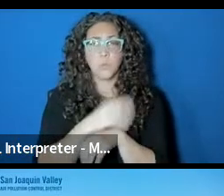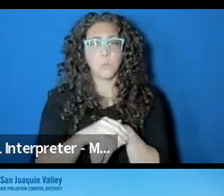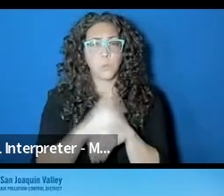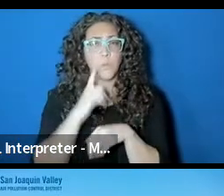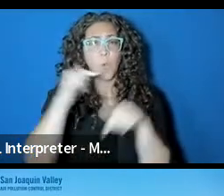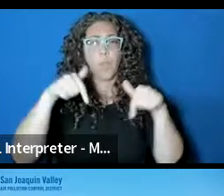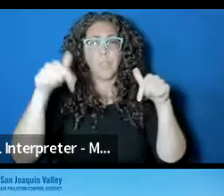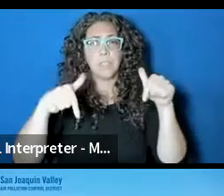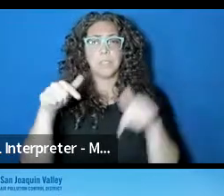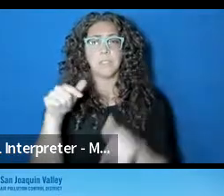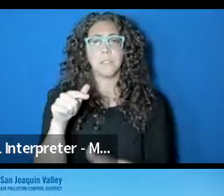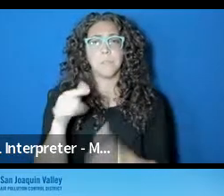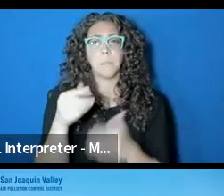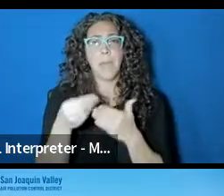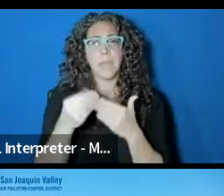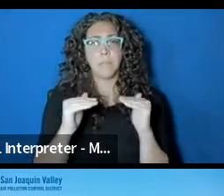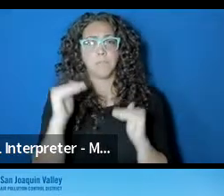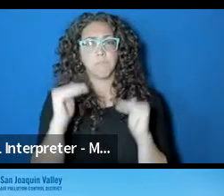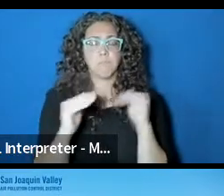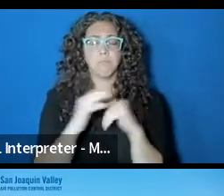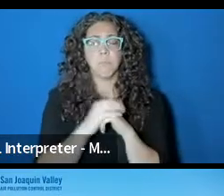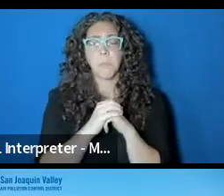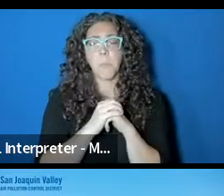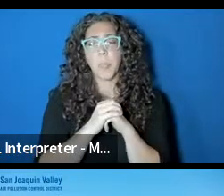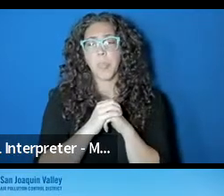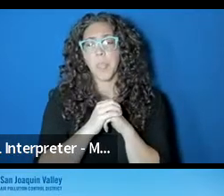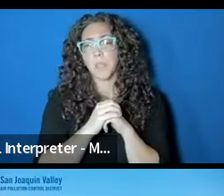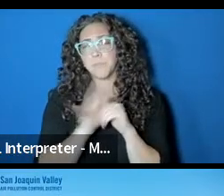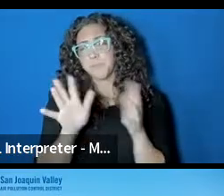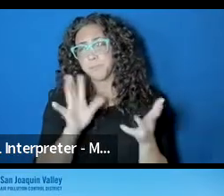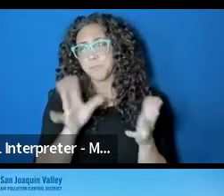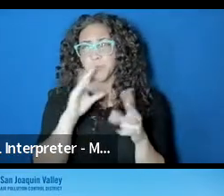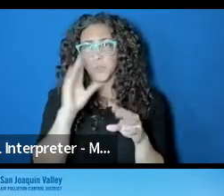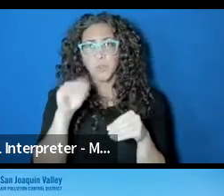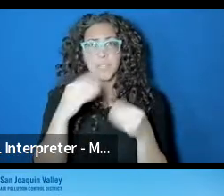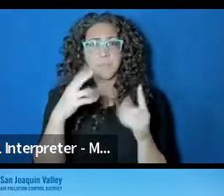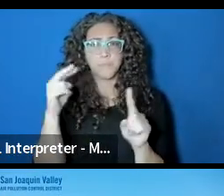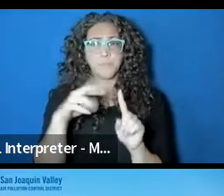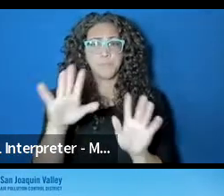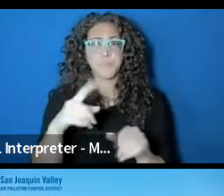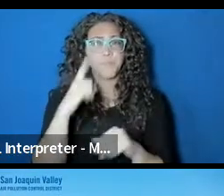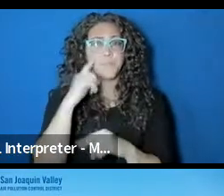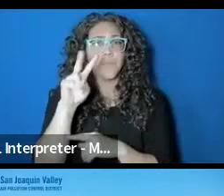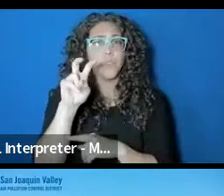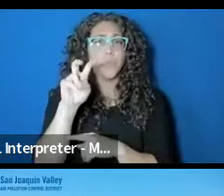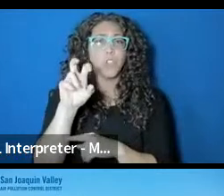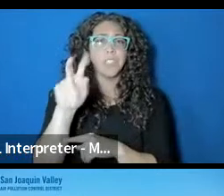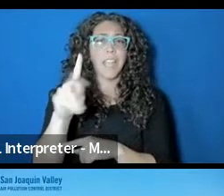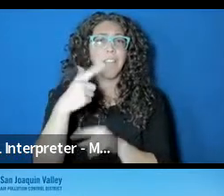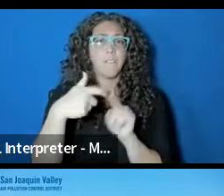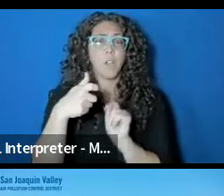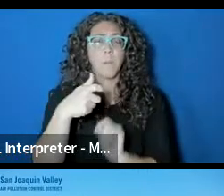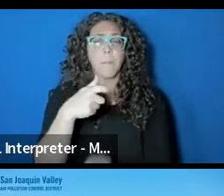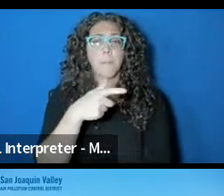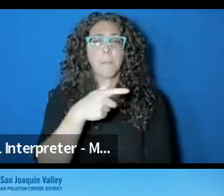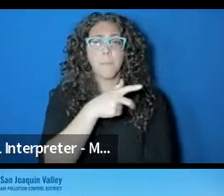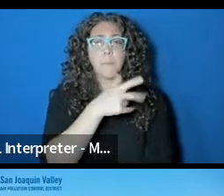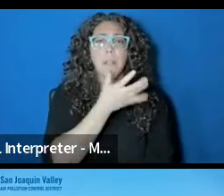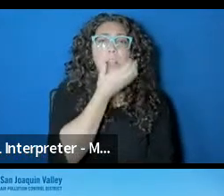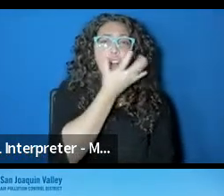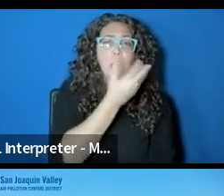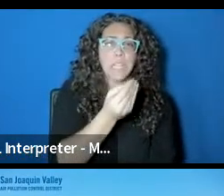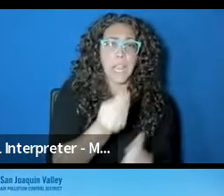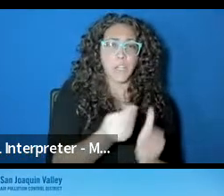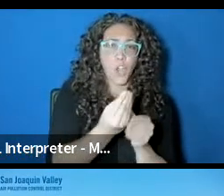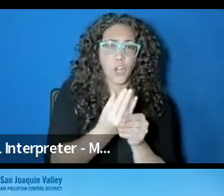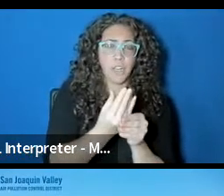this leveraging of funds. And so I think just to put in perspective, I think the $200K from lawn and garden from this measure, I